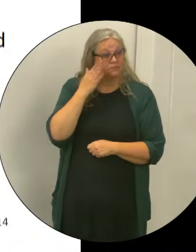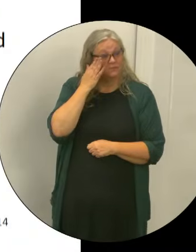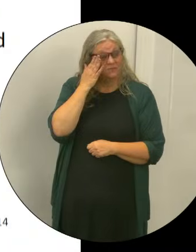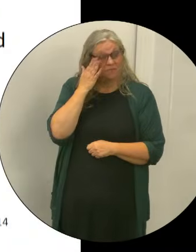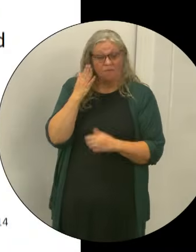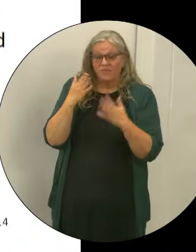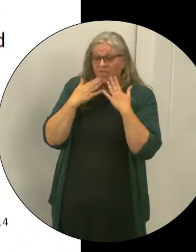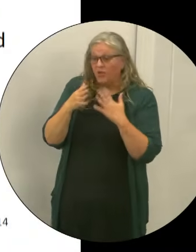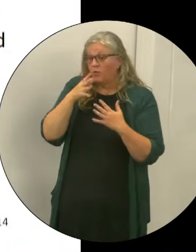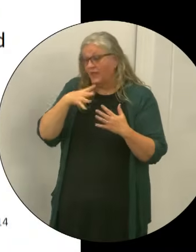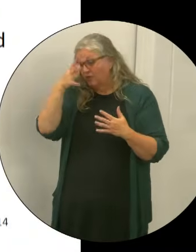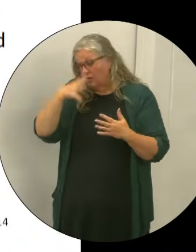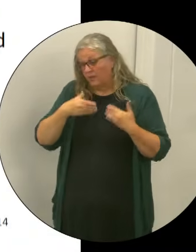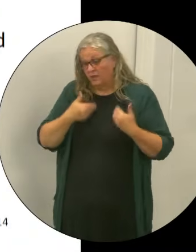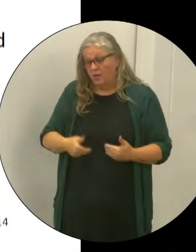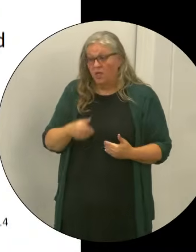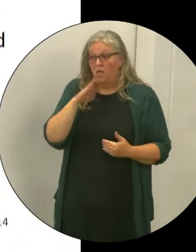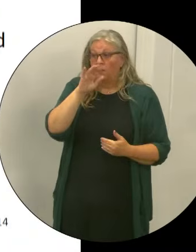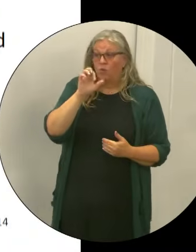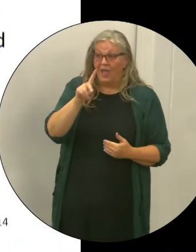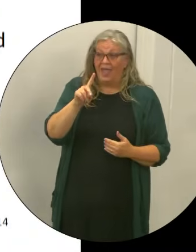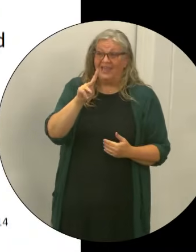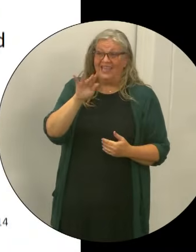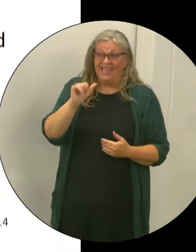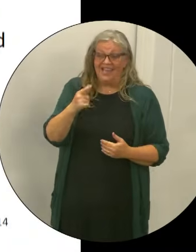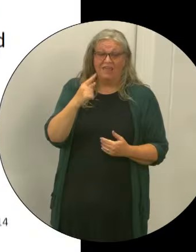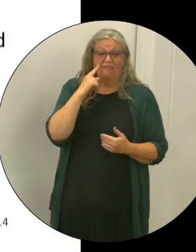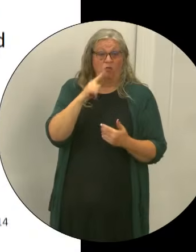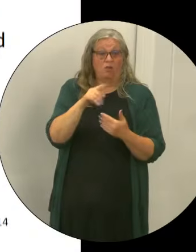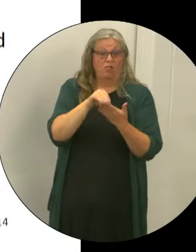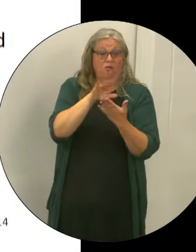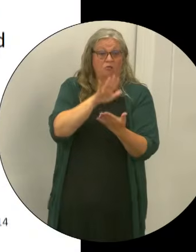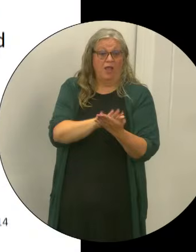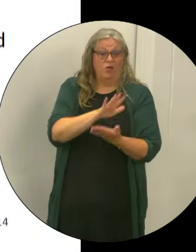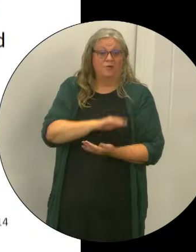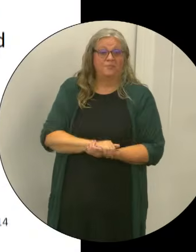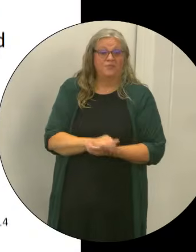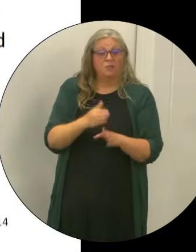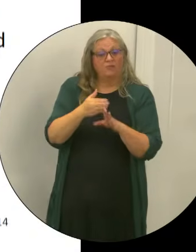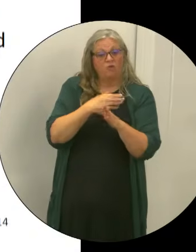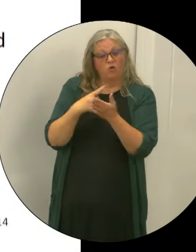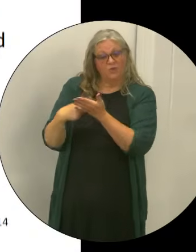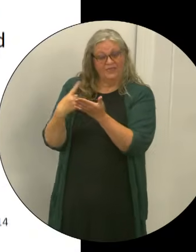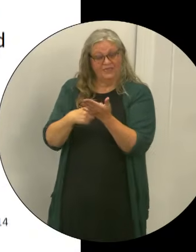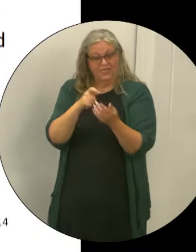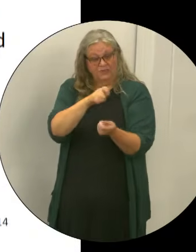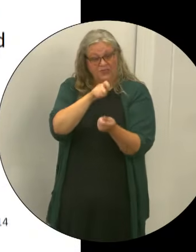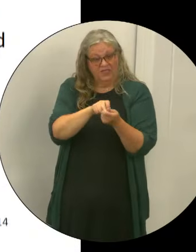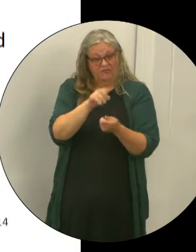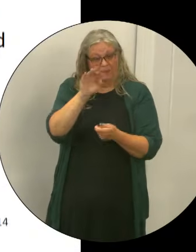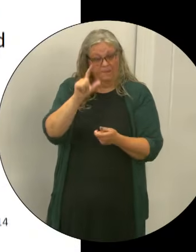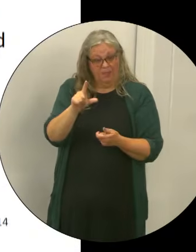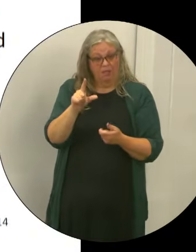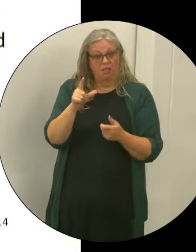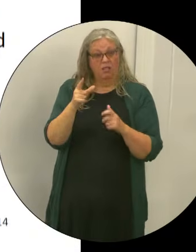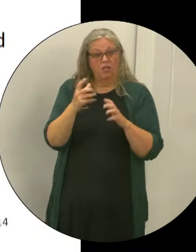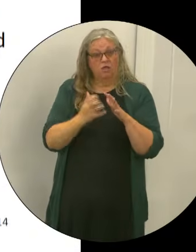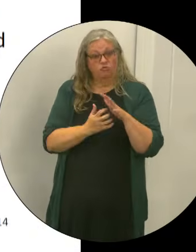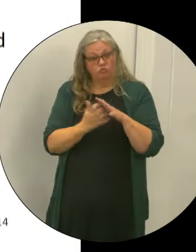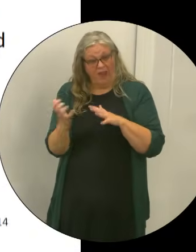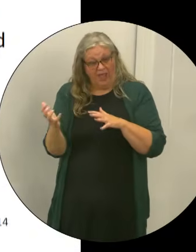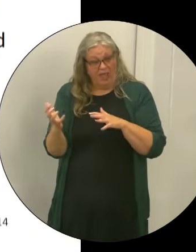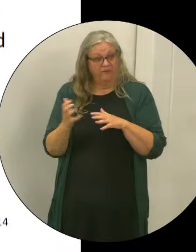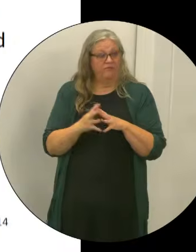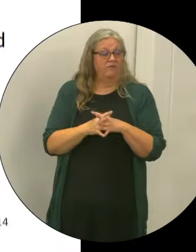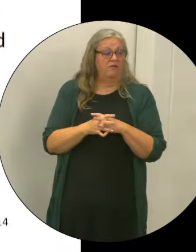Thank you, ladies and gentlemen. Brad Keating for the record. Before we discuss specific bill drafts requests